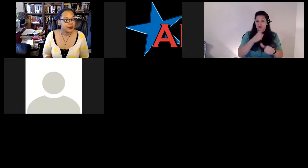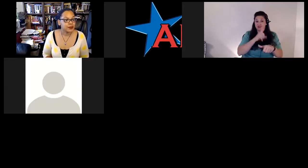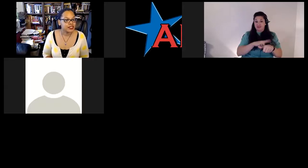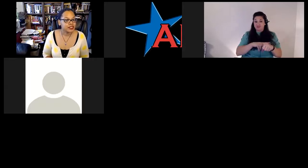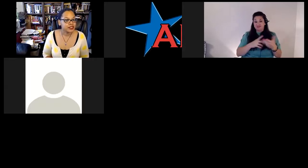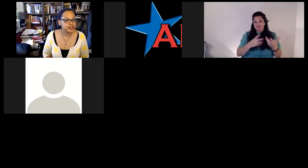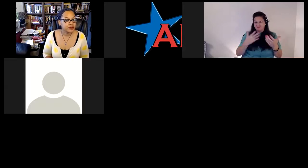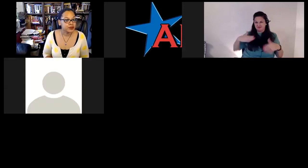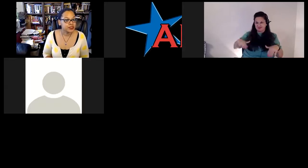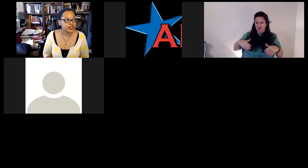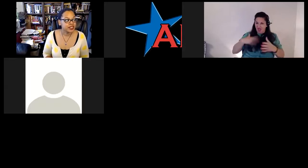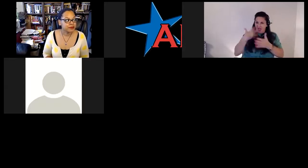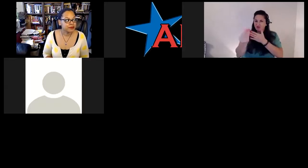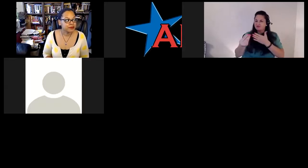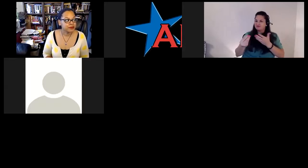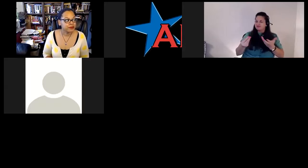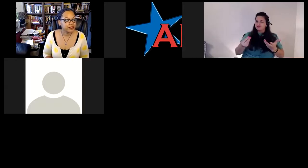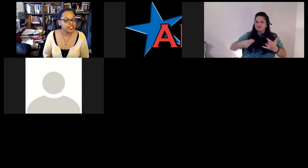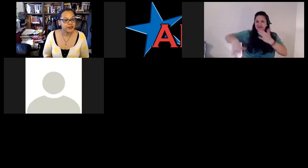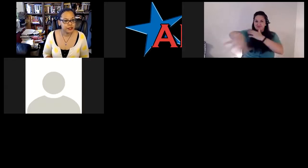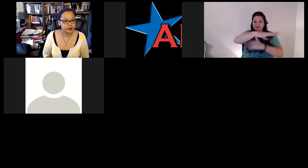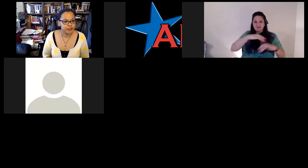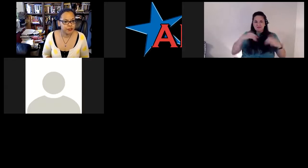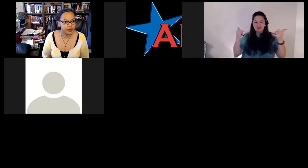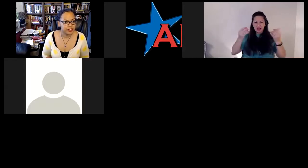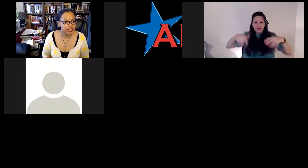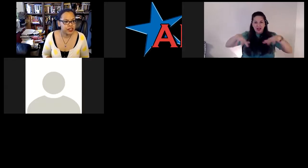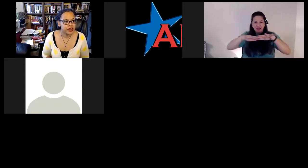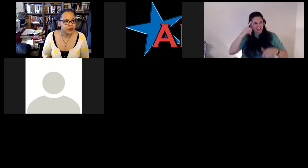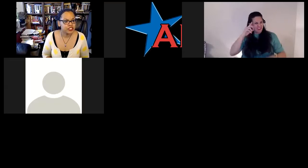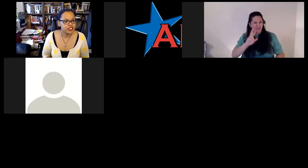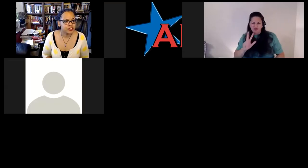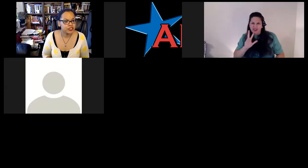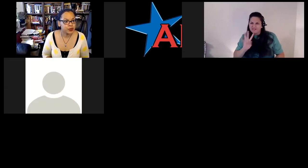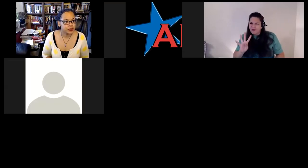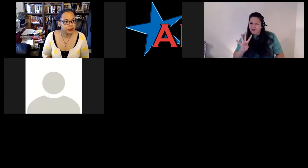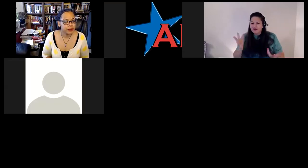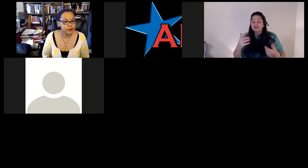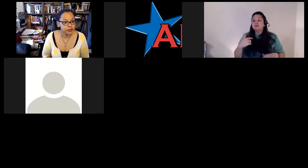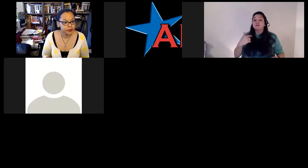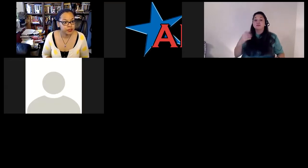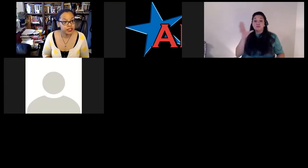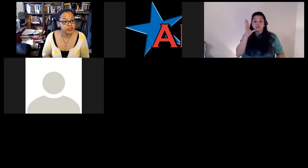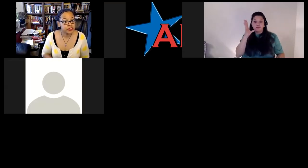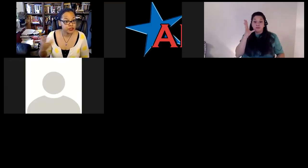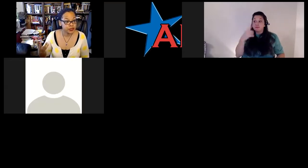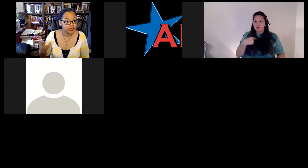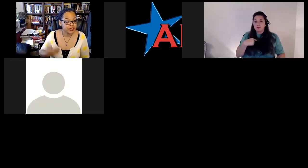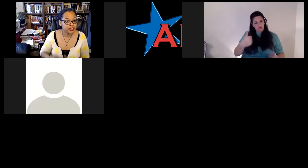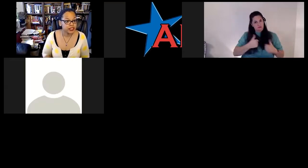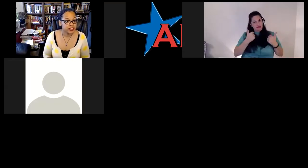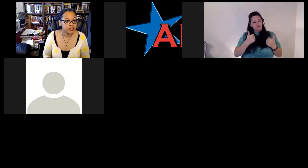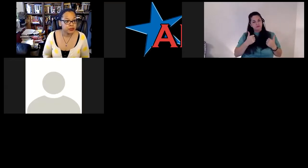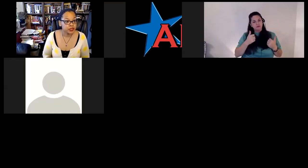I was told, I think about 3 or 4, and I was told by my mom, because we lived in social